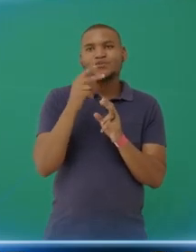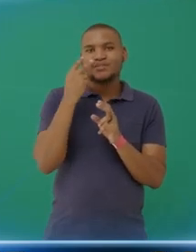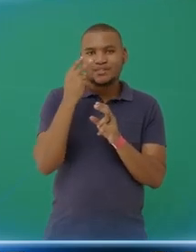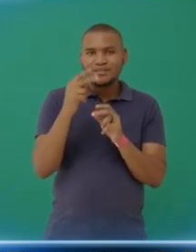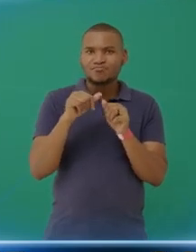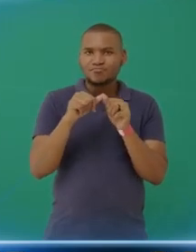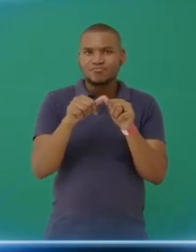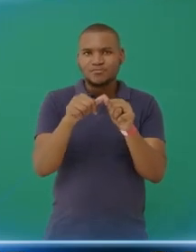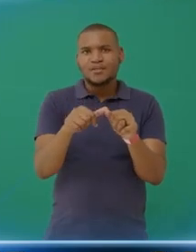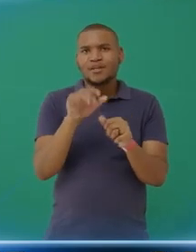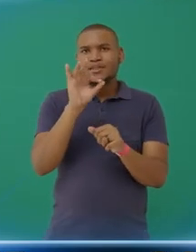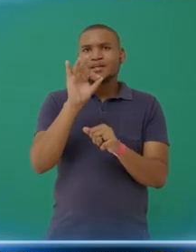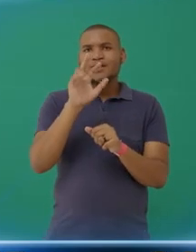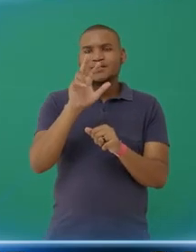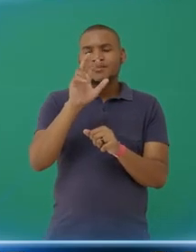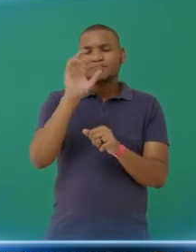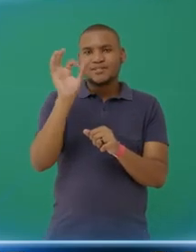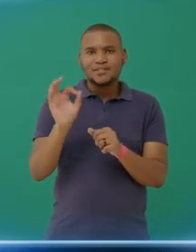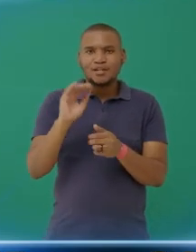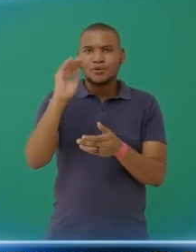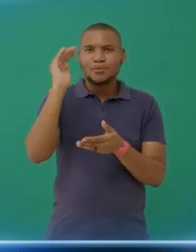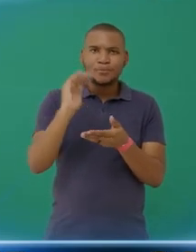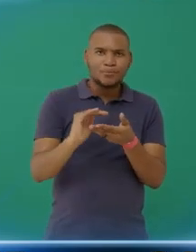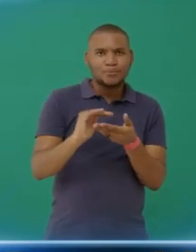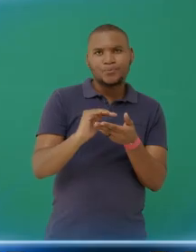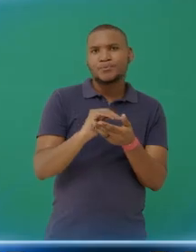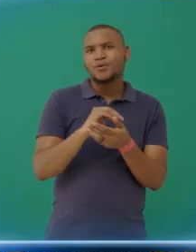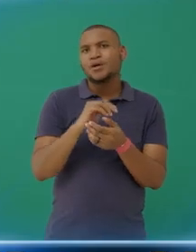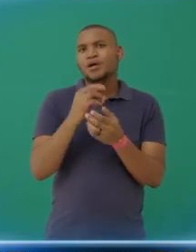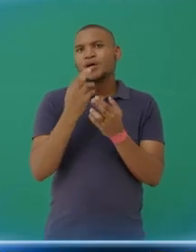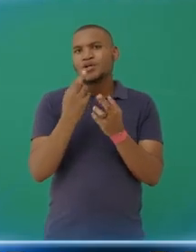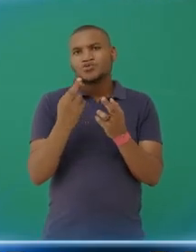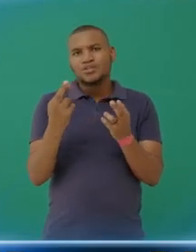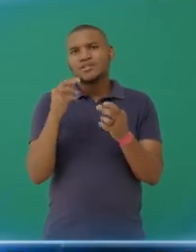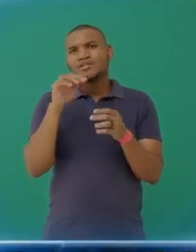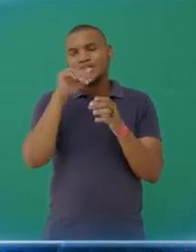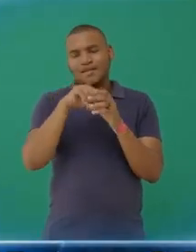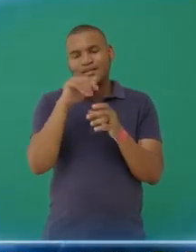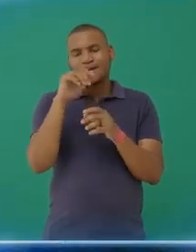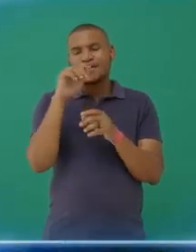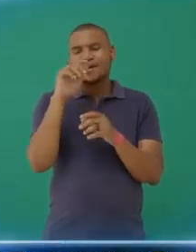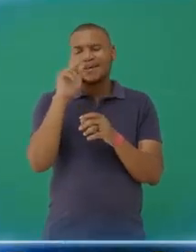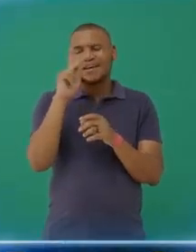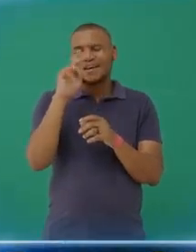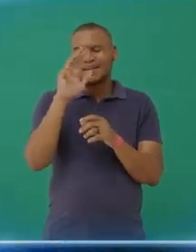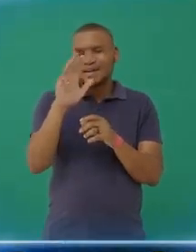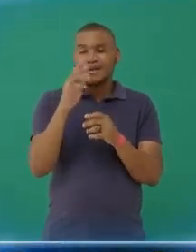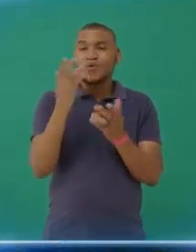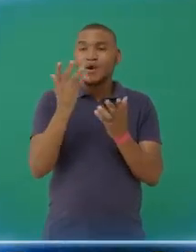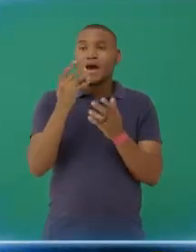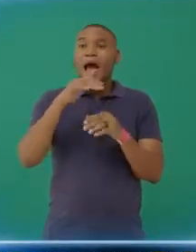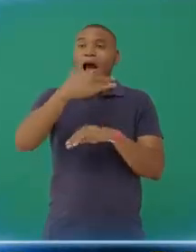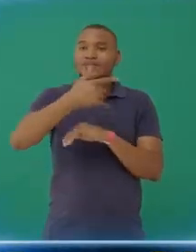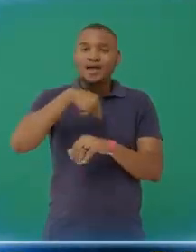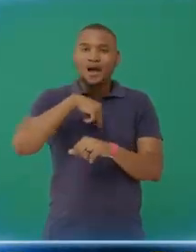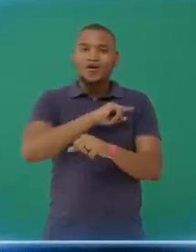consistently a 38% reduction in SAPS's resources in the K9 units. We have stepped in outside of our mandate. And I want to